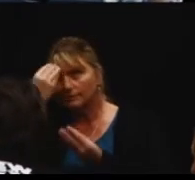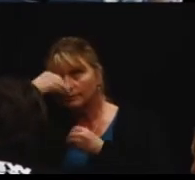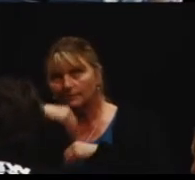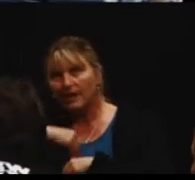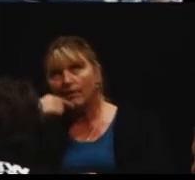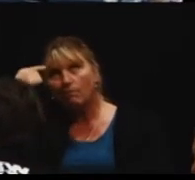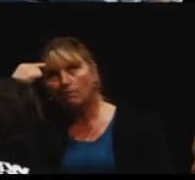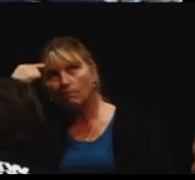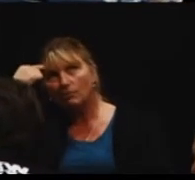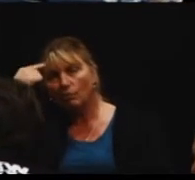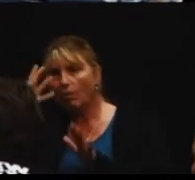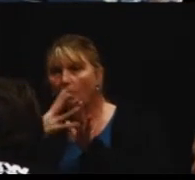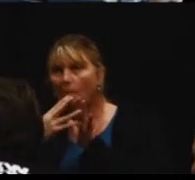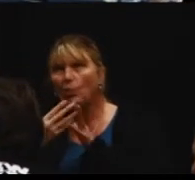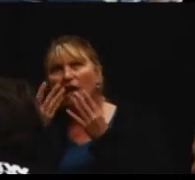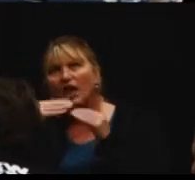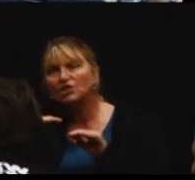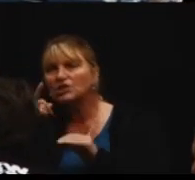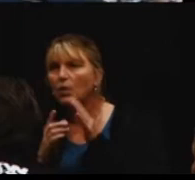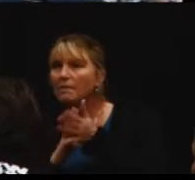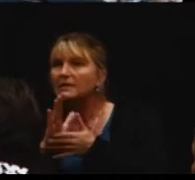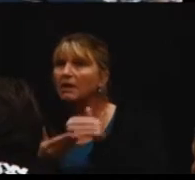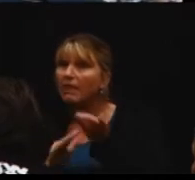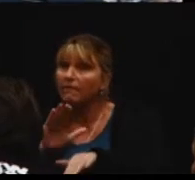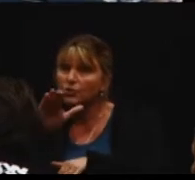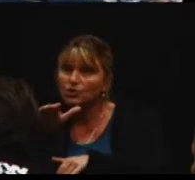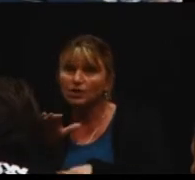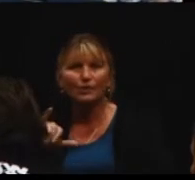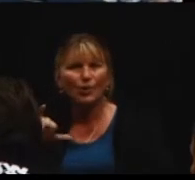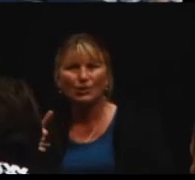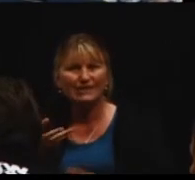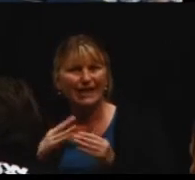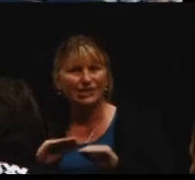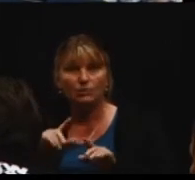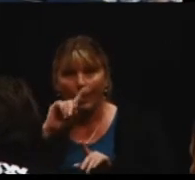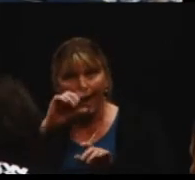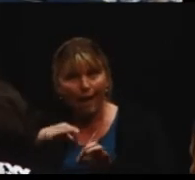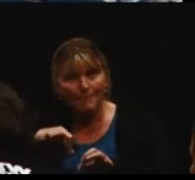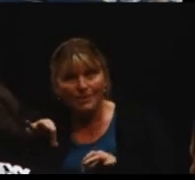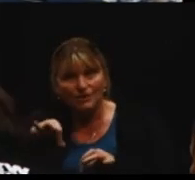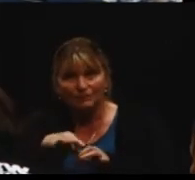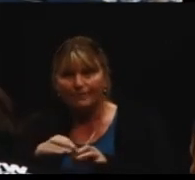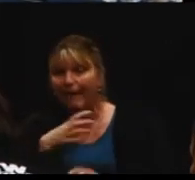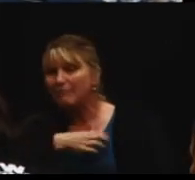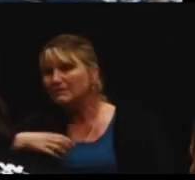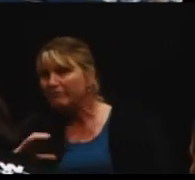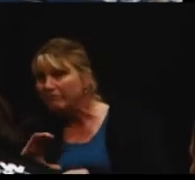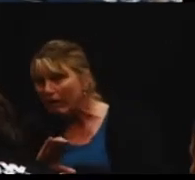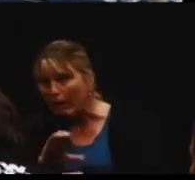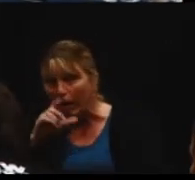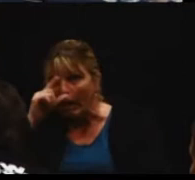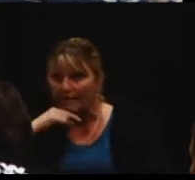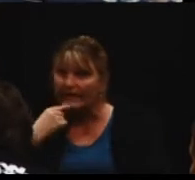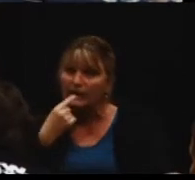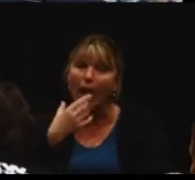one. What we need going forward into the future isn't just an education, because we can all measure education and governments can put money into education and we can say we can have